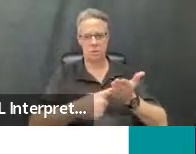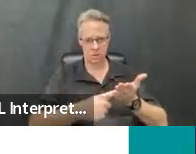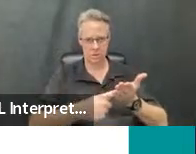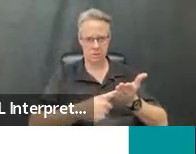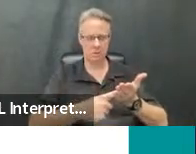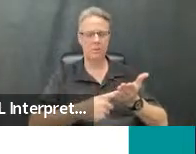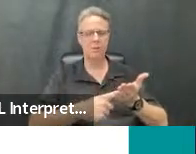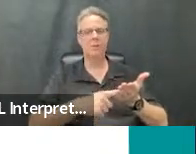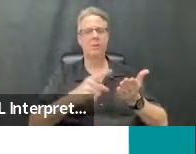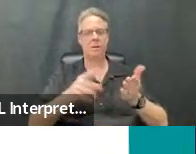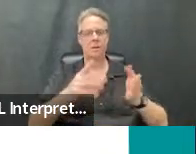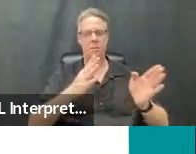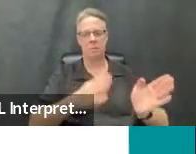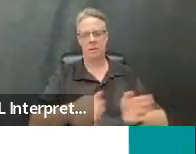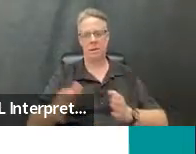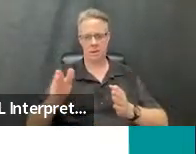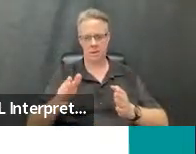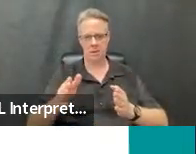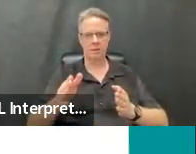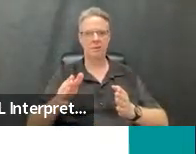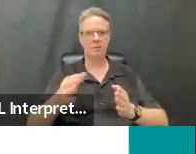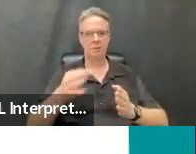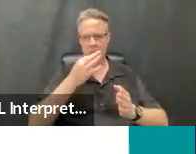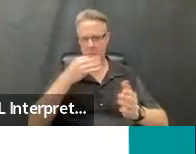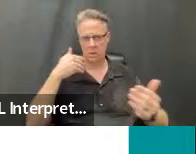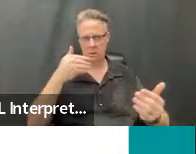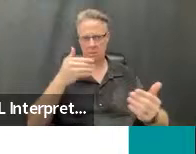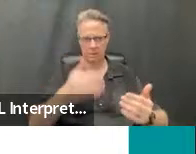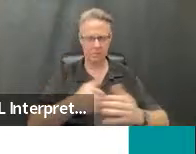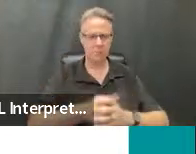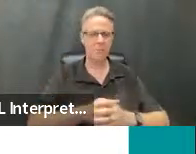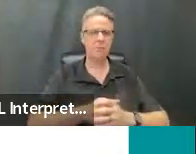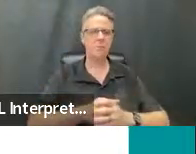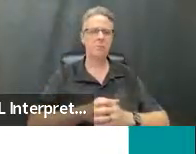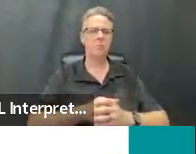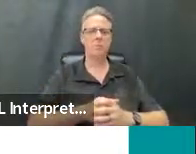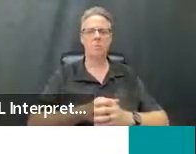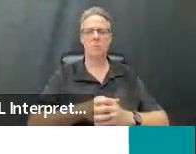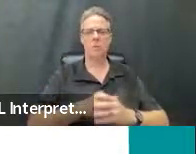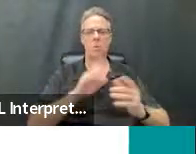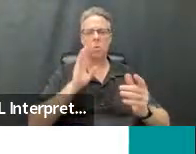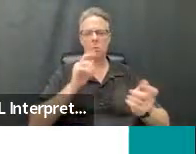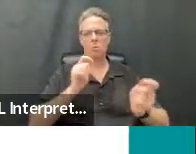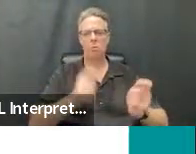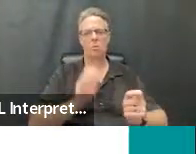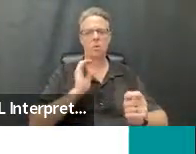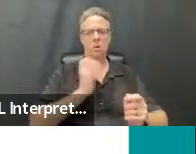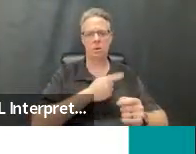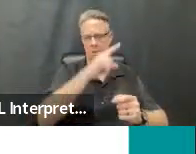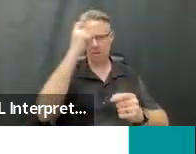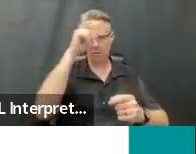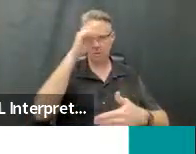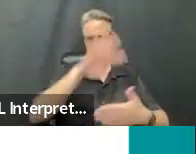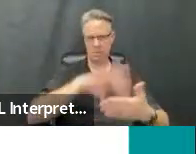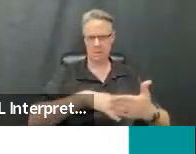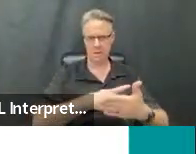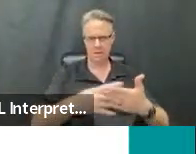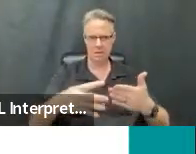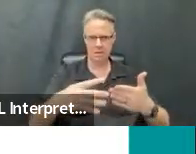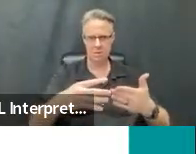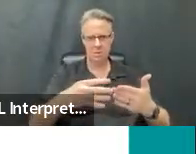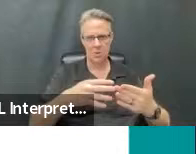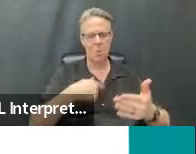is planned upcoming, and a revision to our summer schedule. So we have asked a lot of